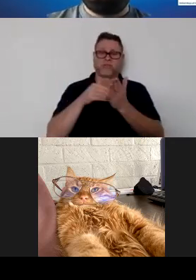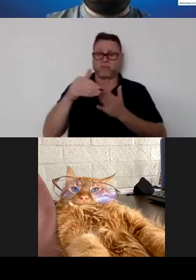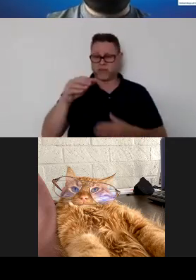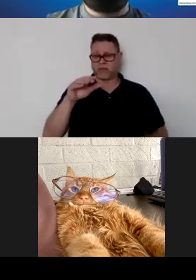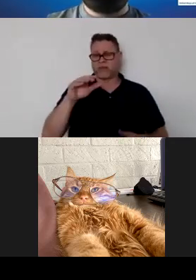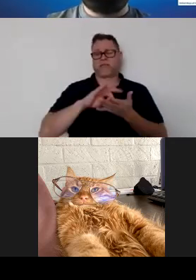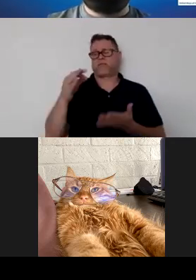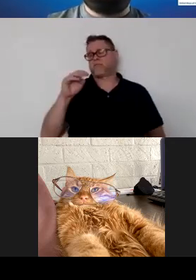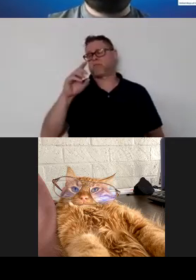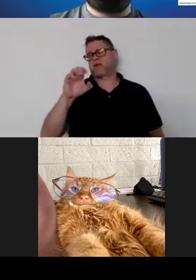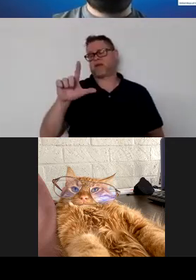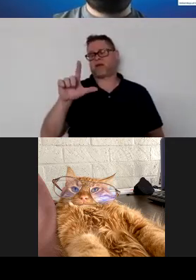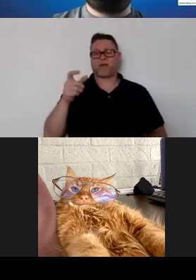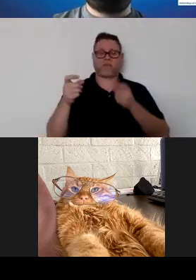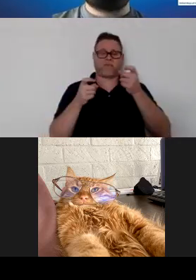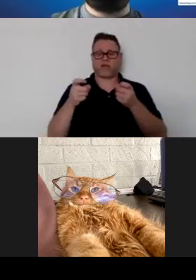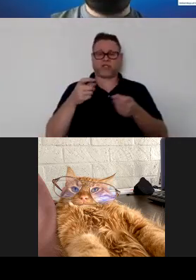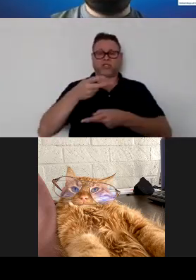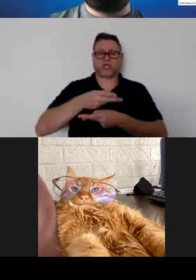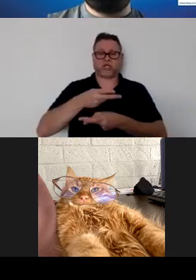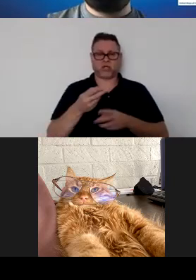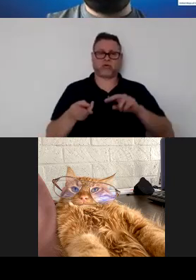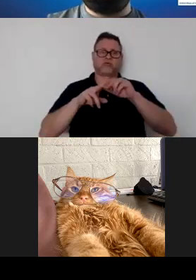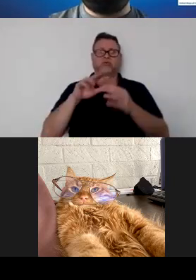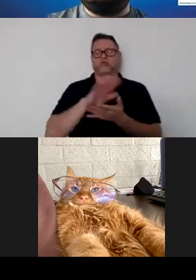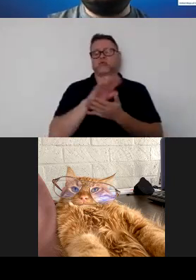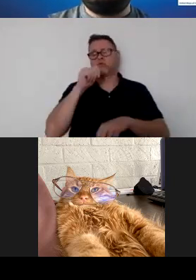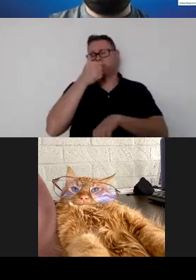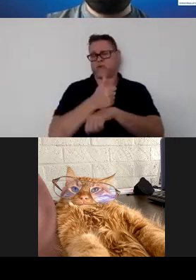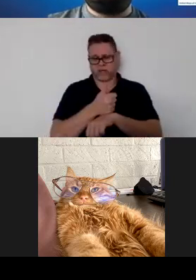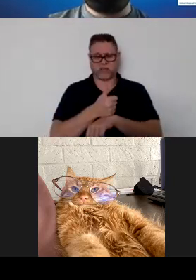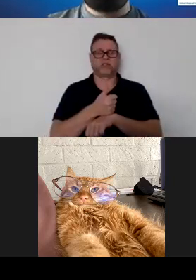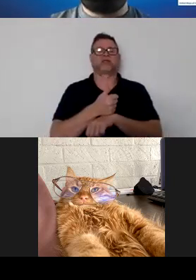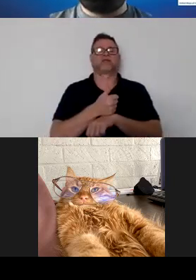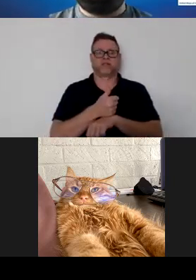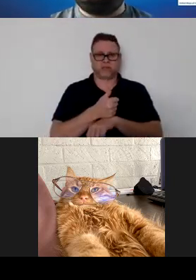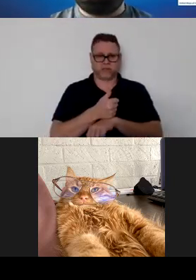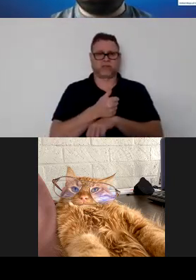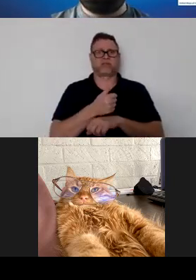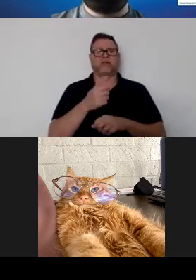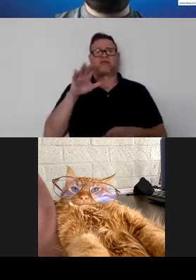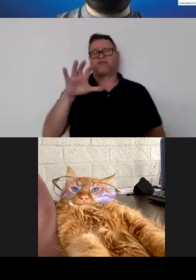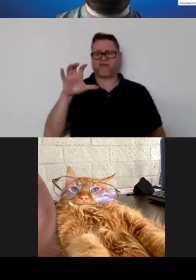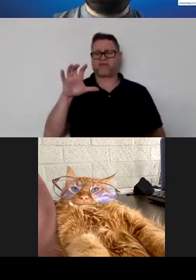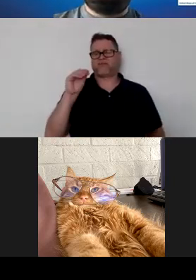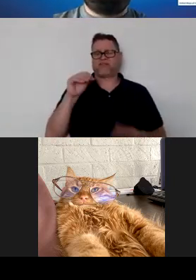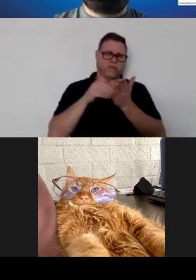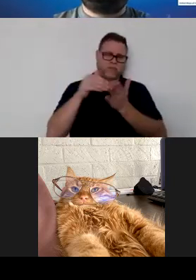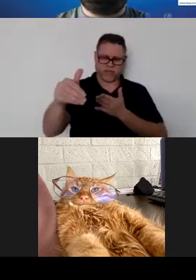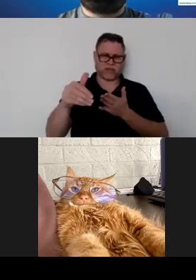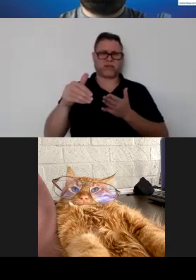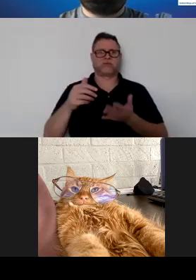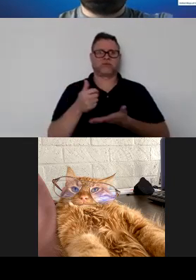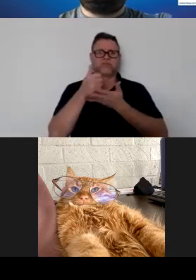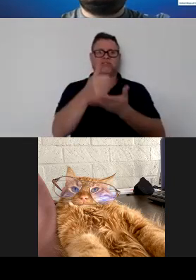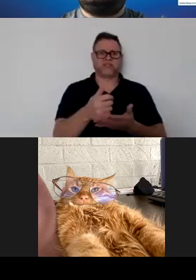care incentive program to increase school-based health services specifically, and 550 million to assist